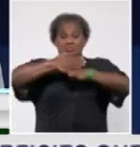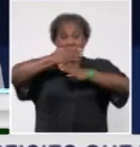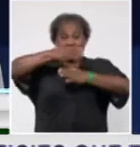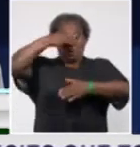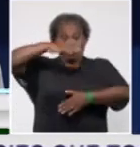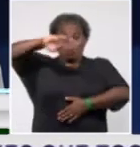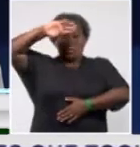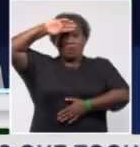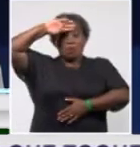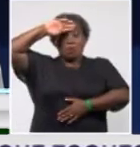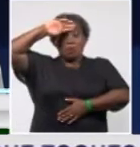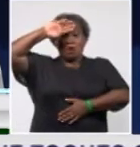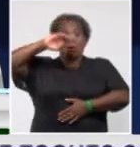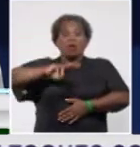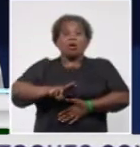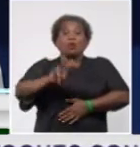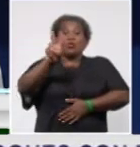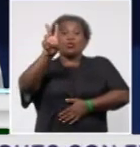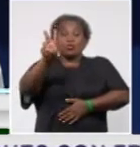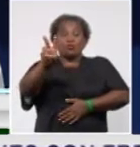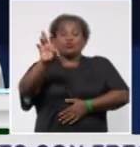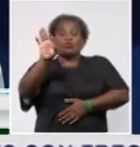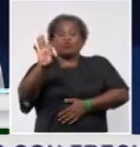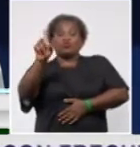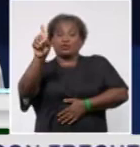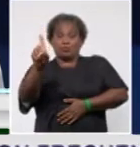281 in Santiago de Cuba's,